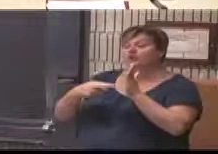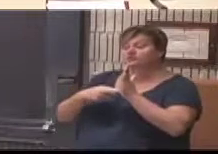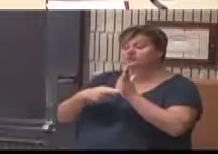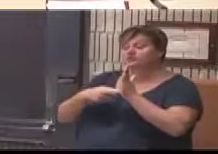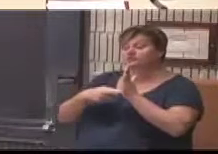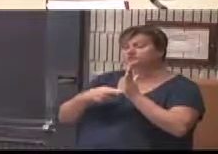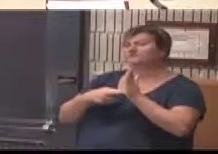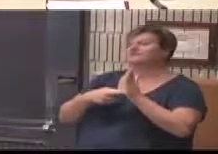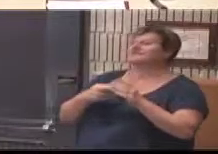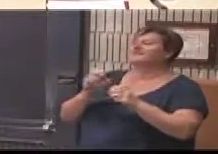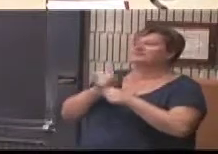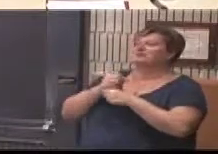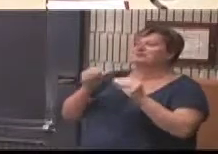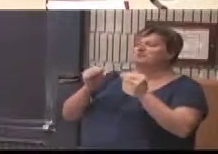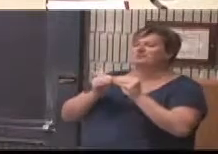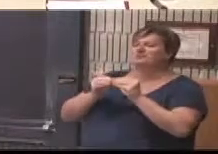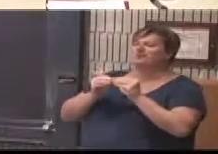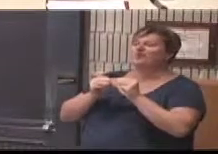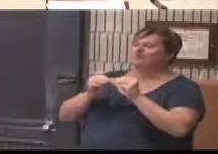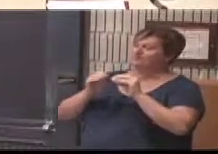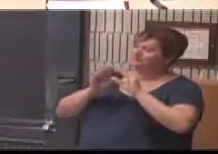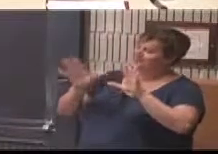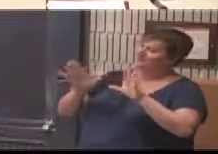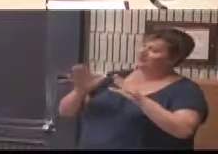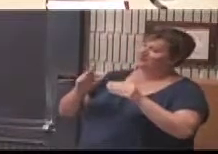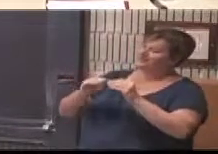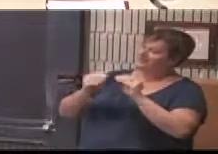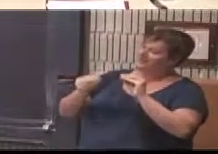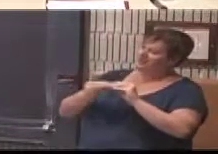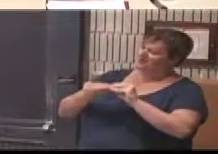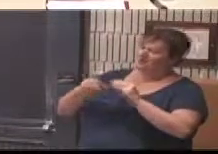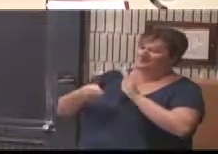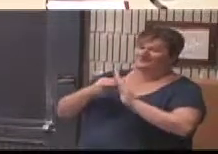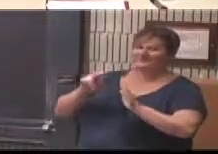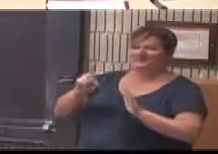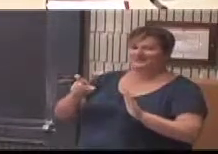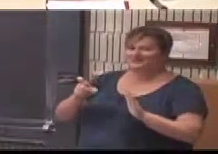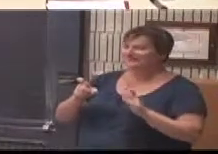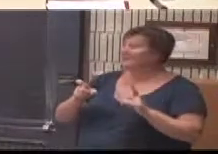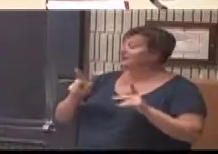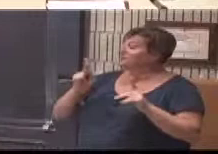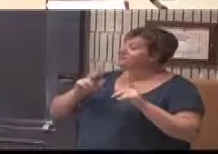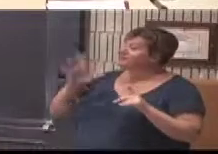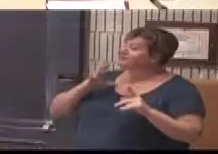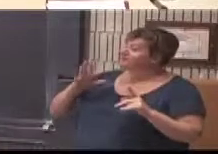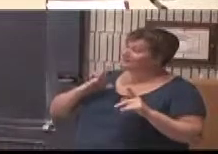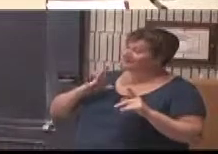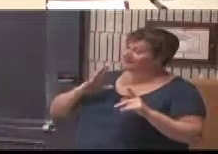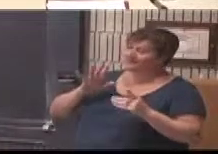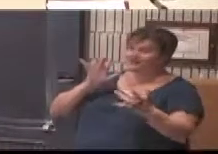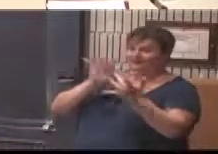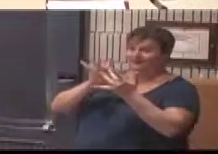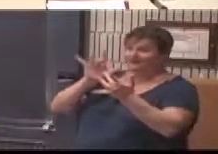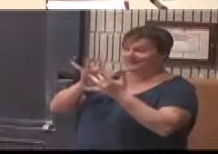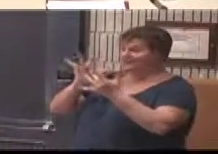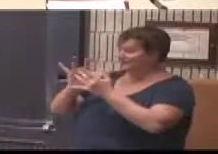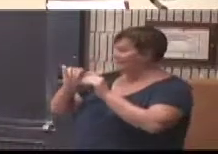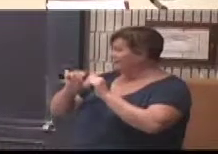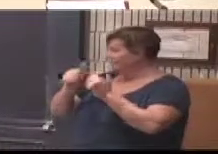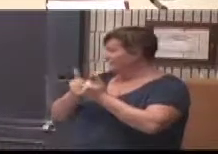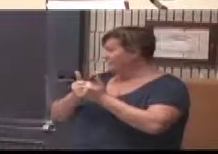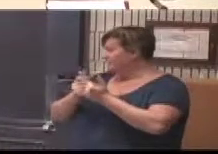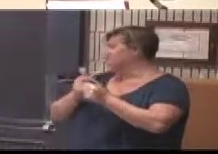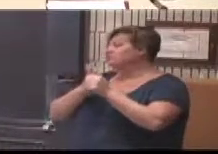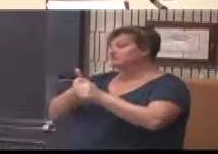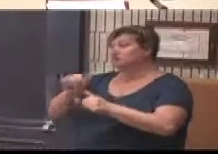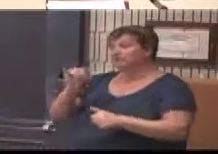is making it more apparent, the number of diagnoses. Before, we didn't know how, if people would choose to contact our agency, and we might keep track that